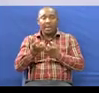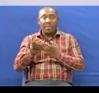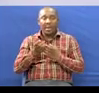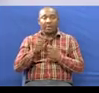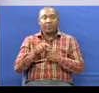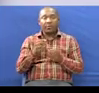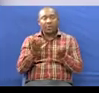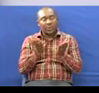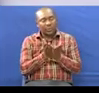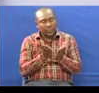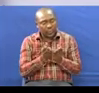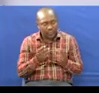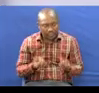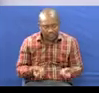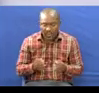of